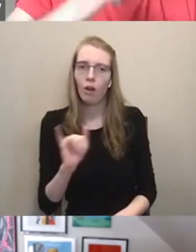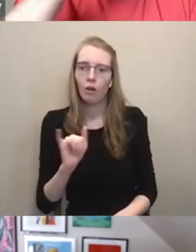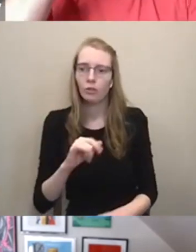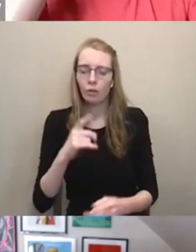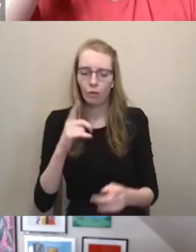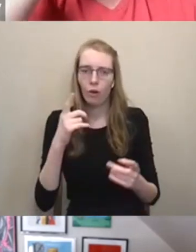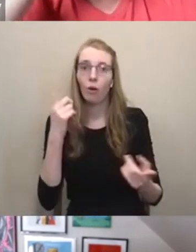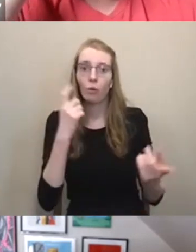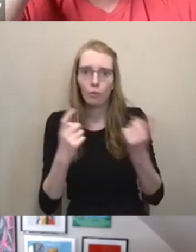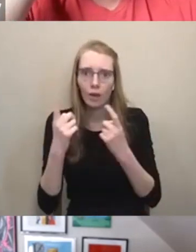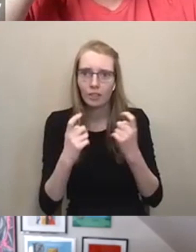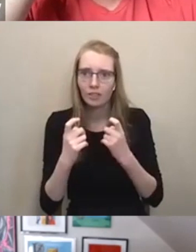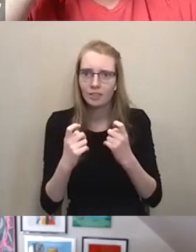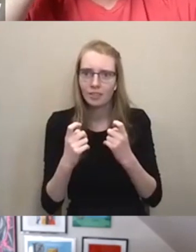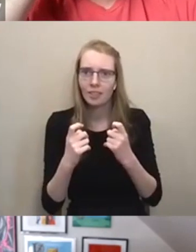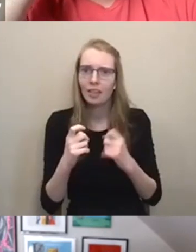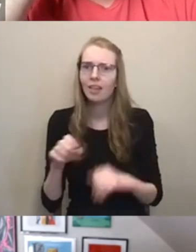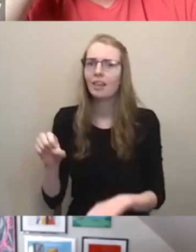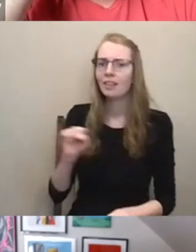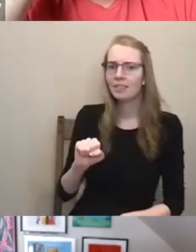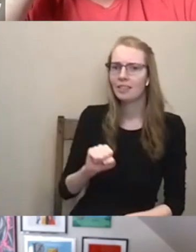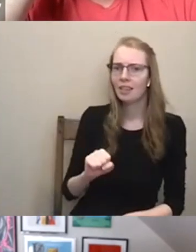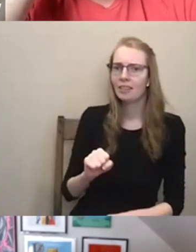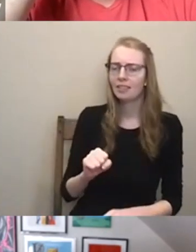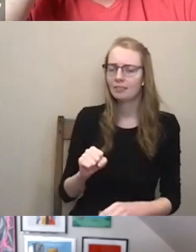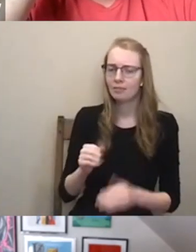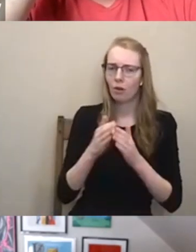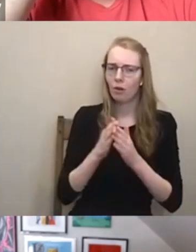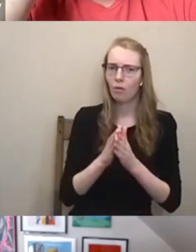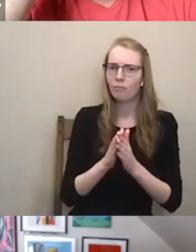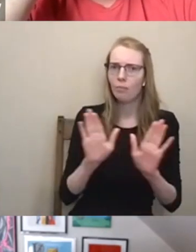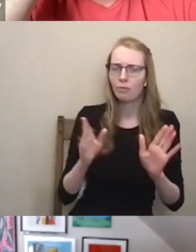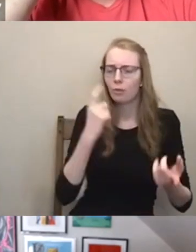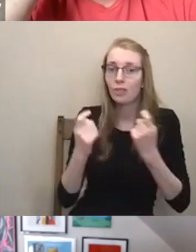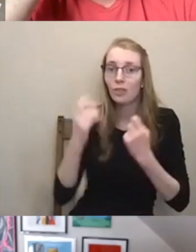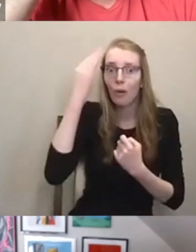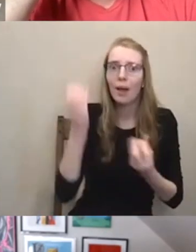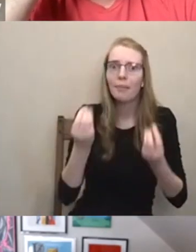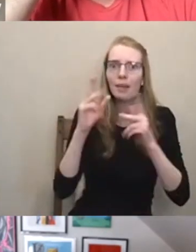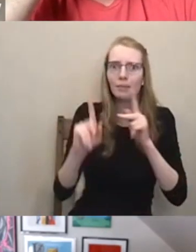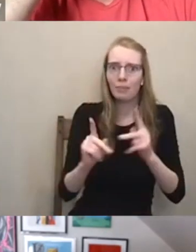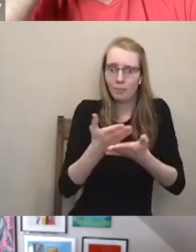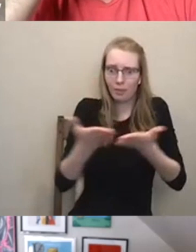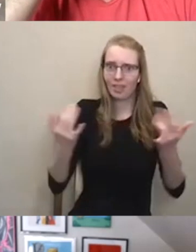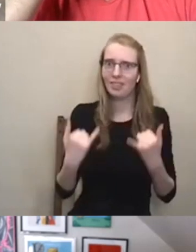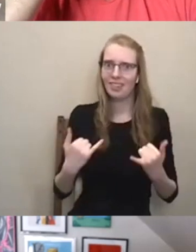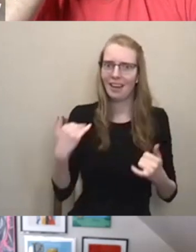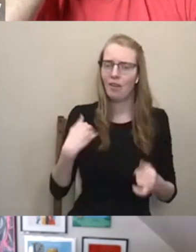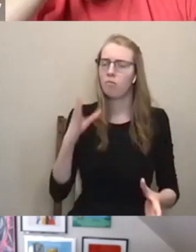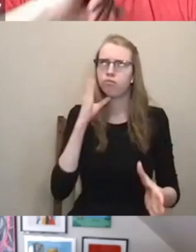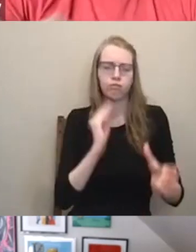open up for questions. Because there's a lot of people with a lot of experience in this room, so I'd love to hear from